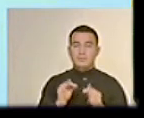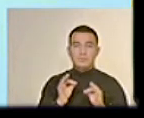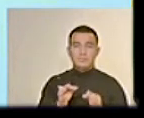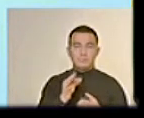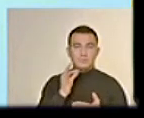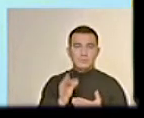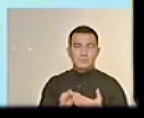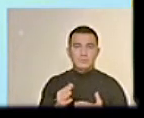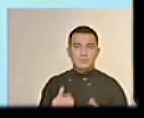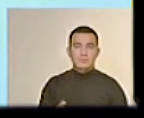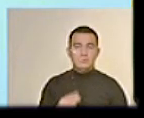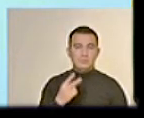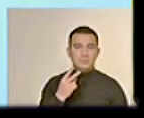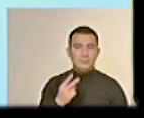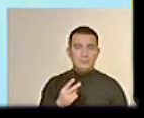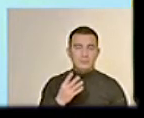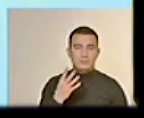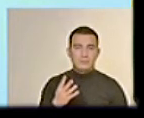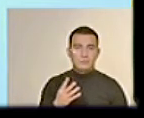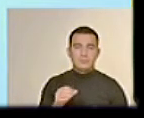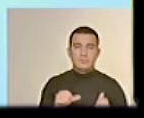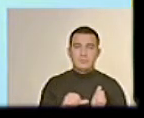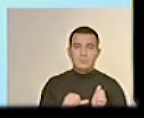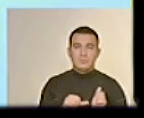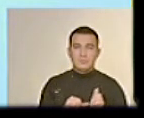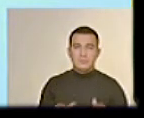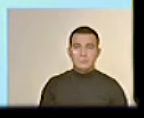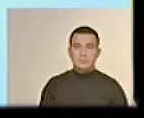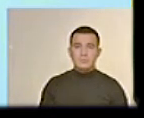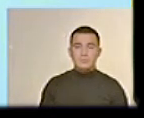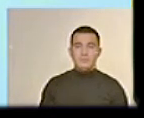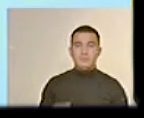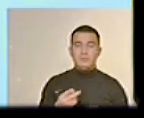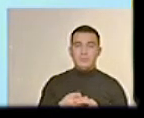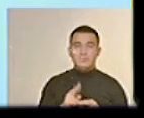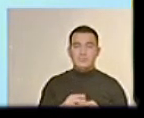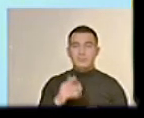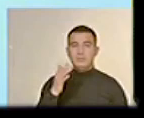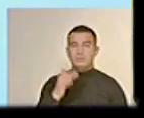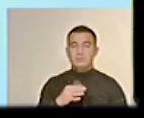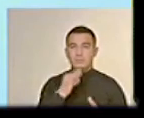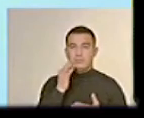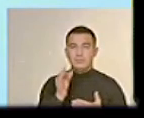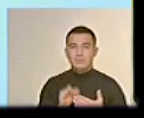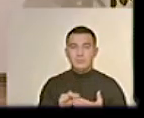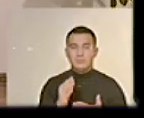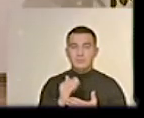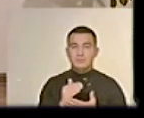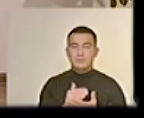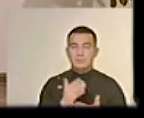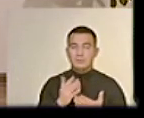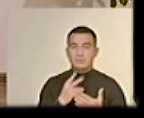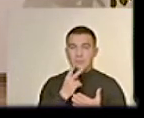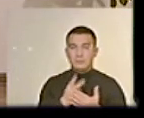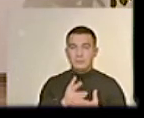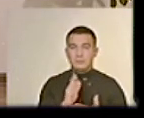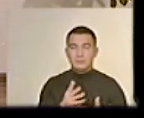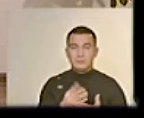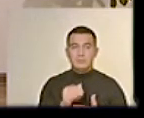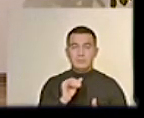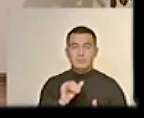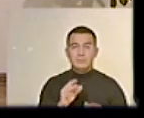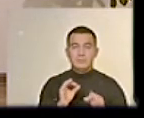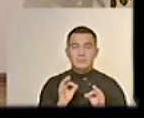javoblarni. 2, 4, 6. Endi ushbu javoblar variantiga ahamiyat beradigan bo'lsak, bu yerda bizga